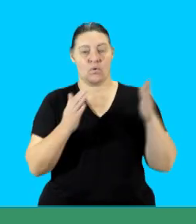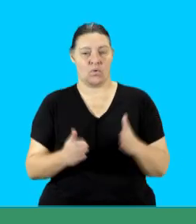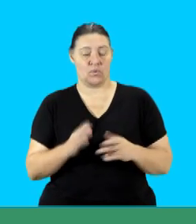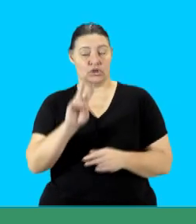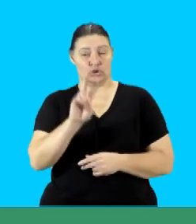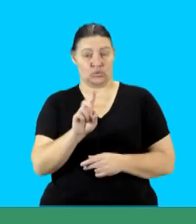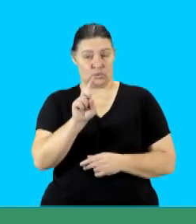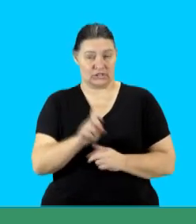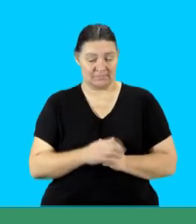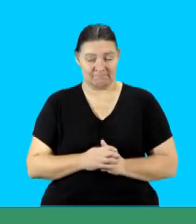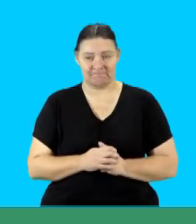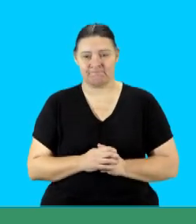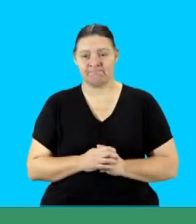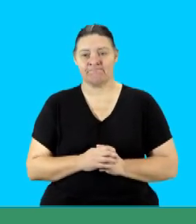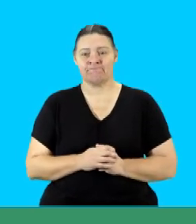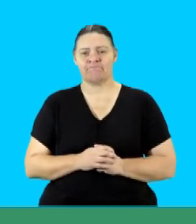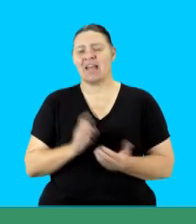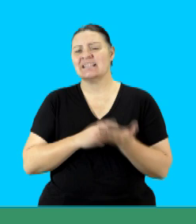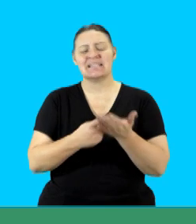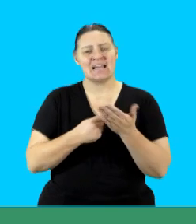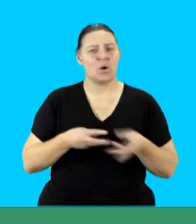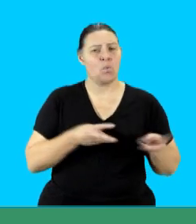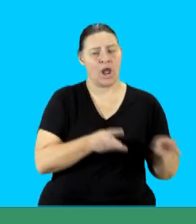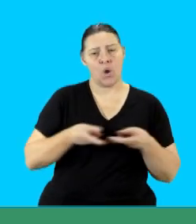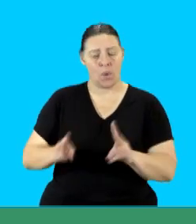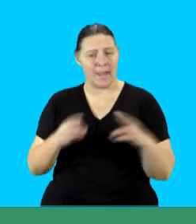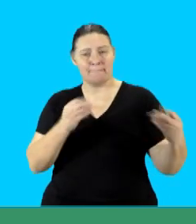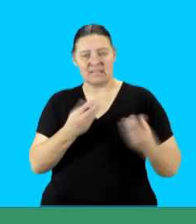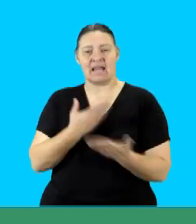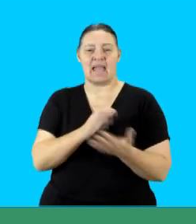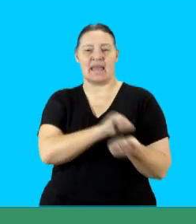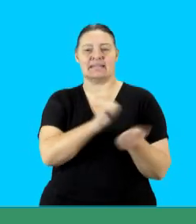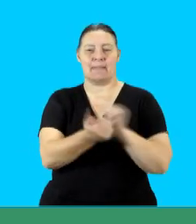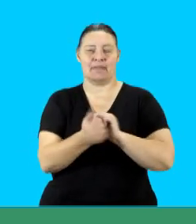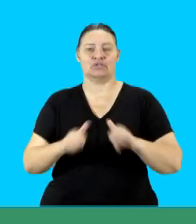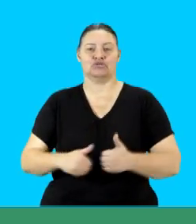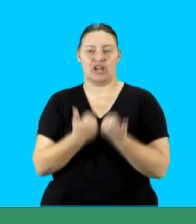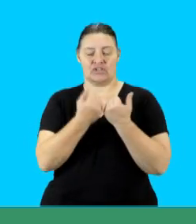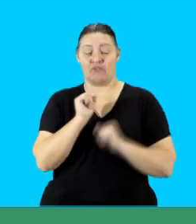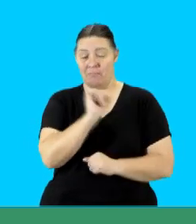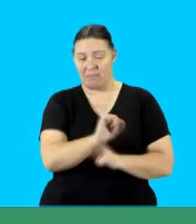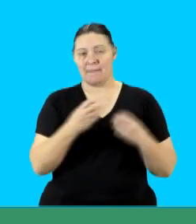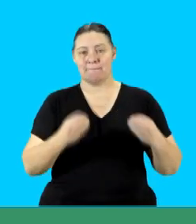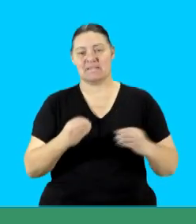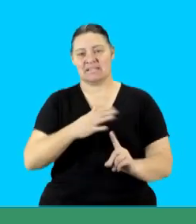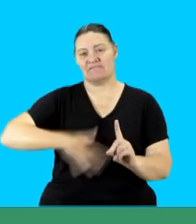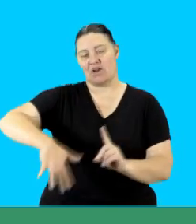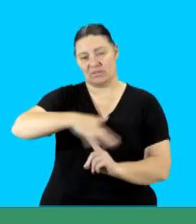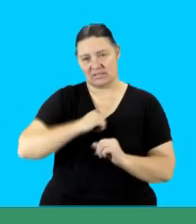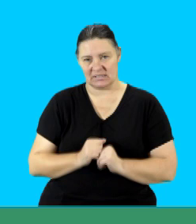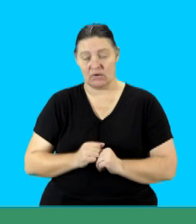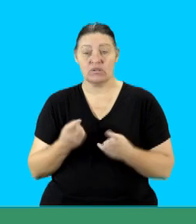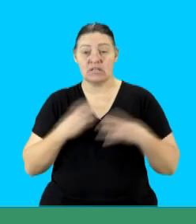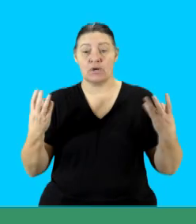Now, let's move on to the next question. Discuss the following ways in which businesses can adapt to the challenges of the